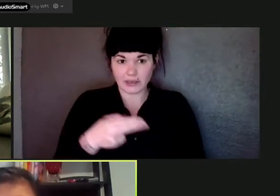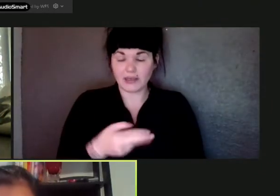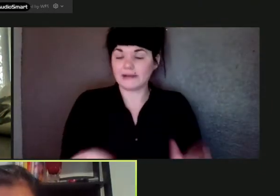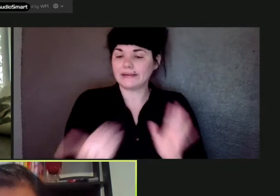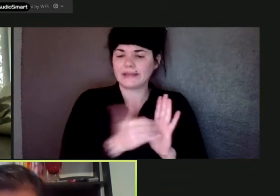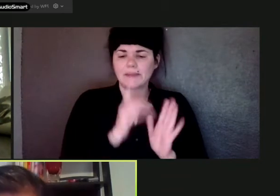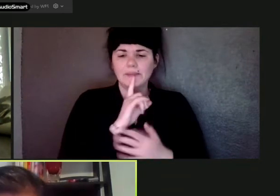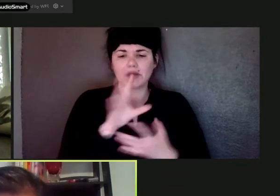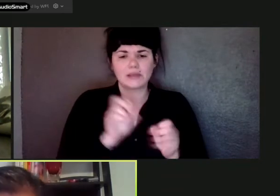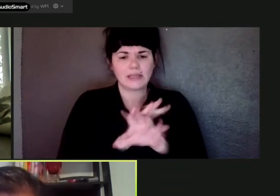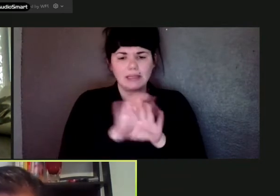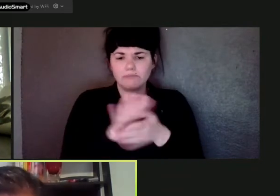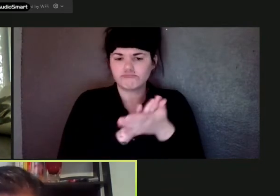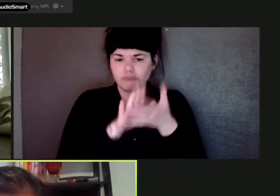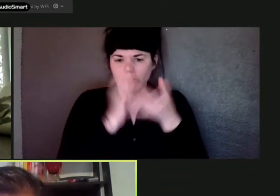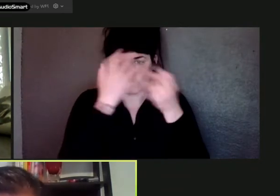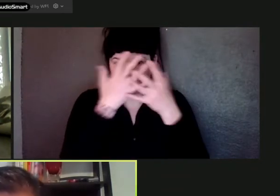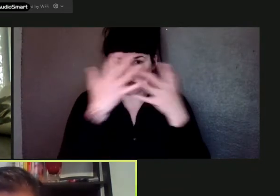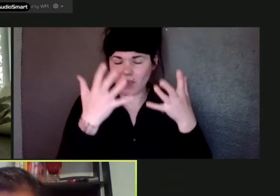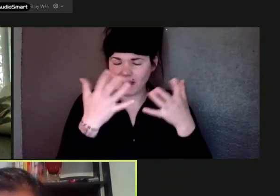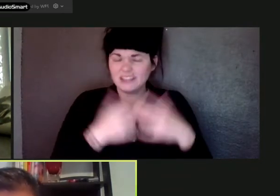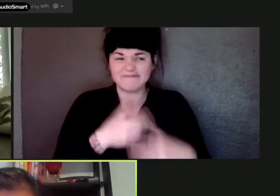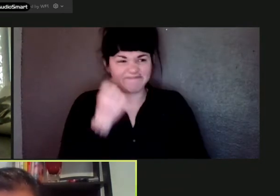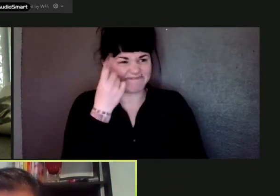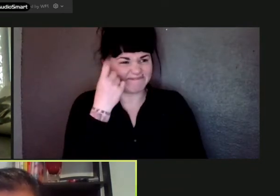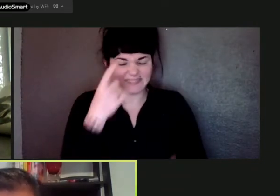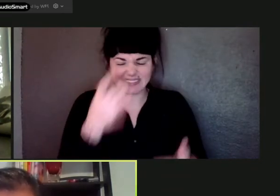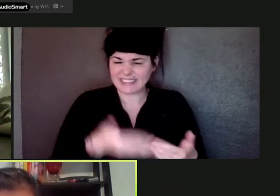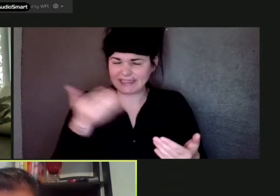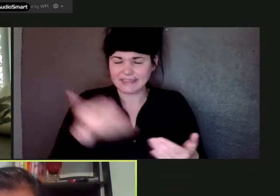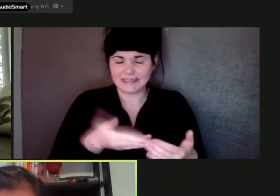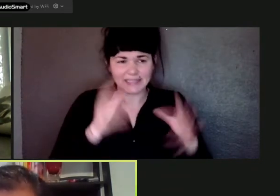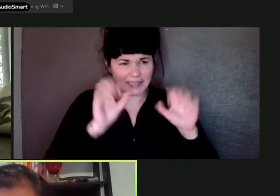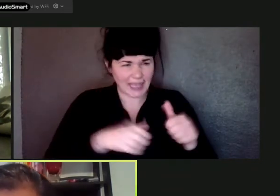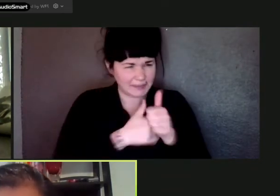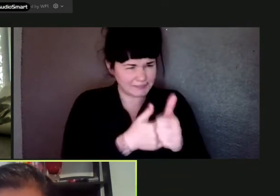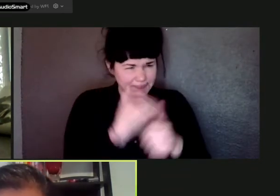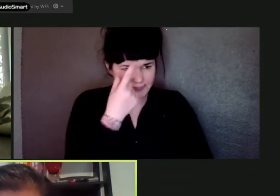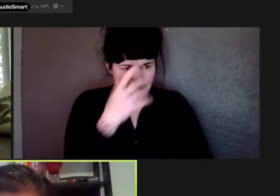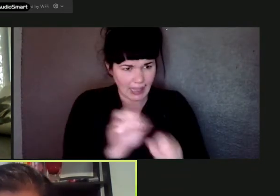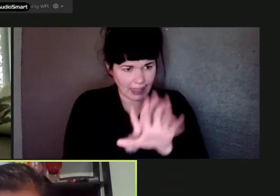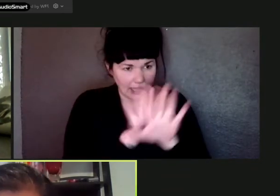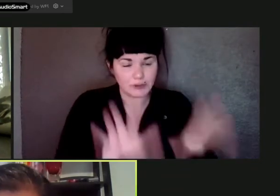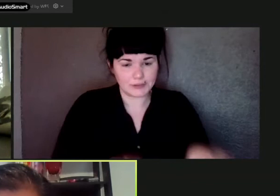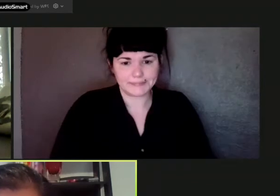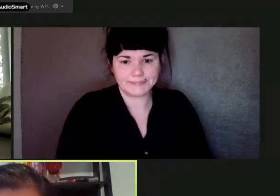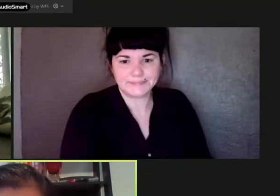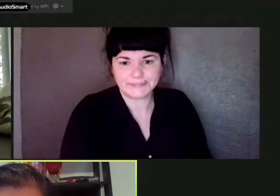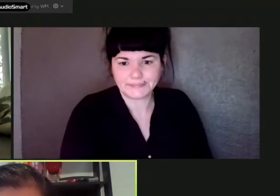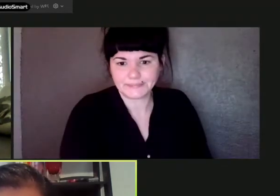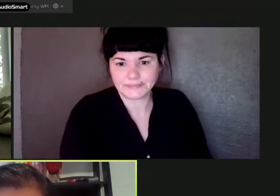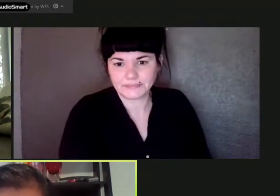and follow. We really do appreciate that. So you kind of talked about this a little bit in your